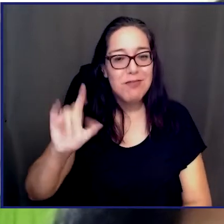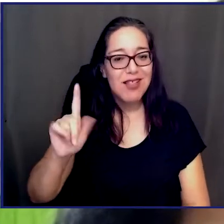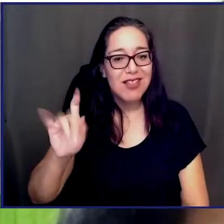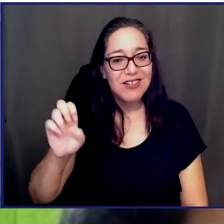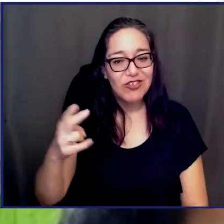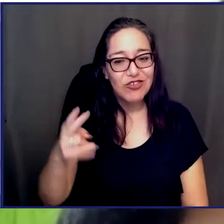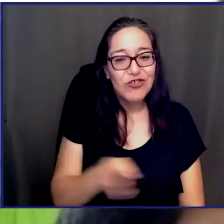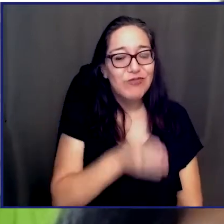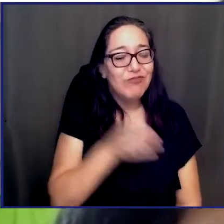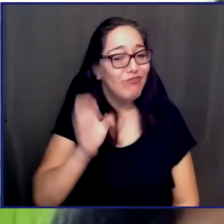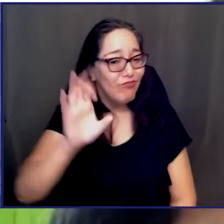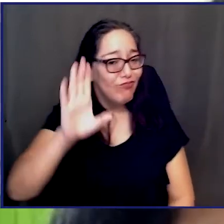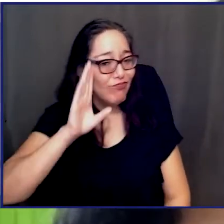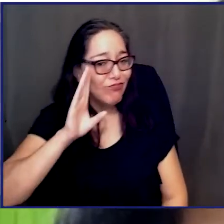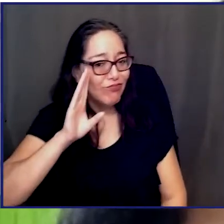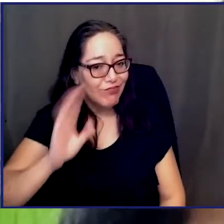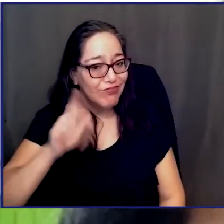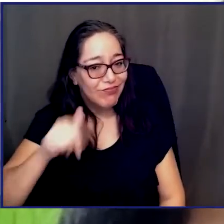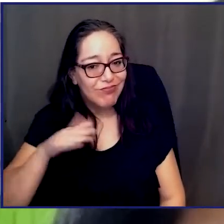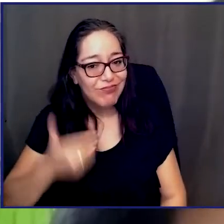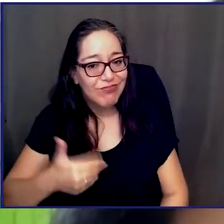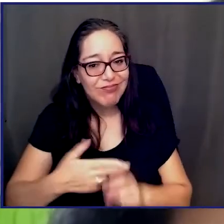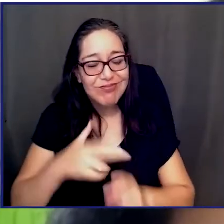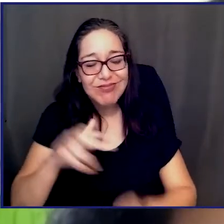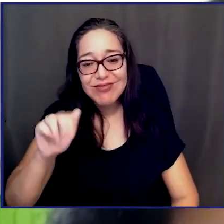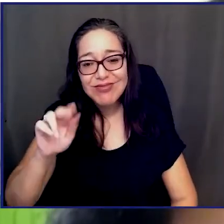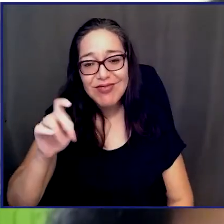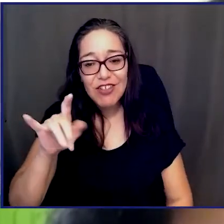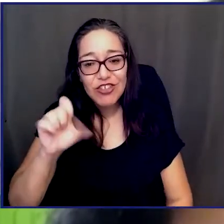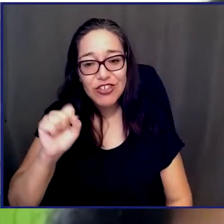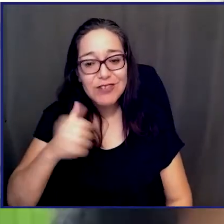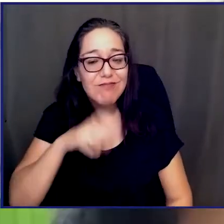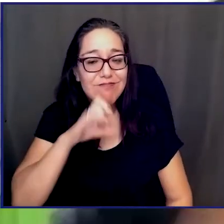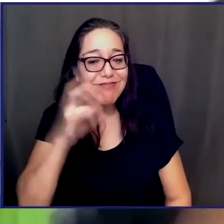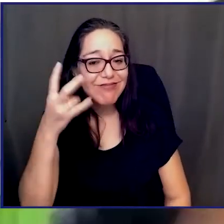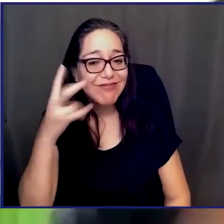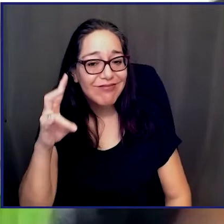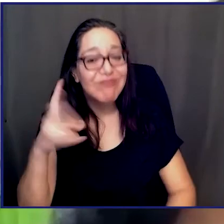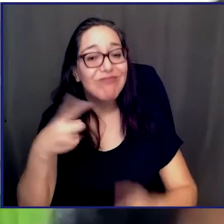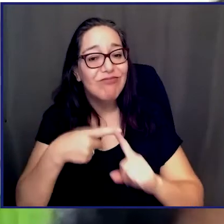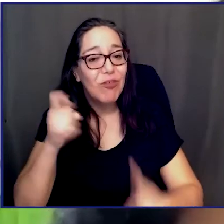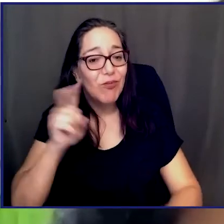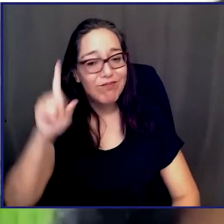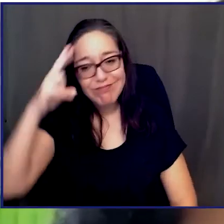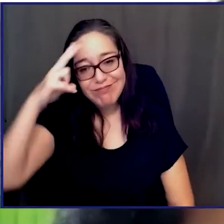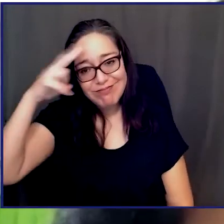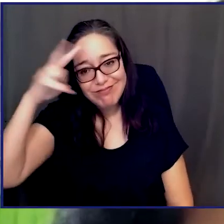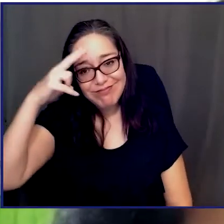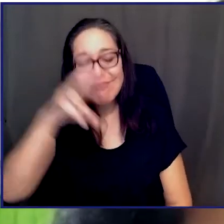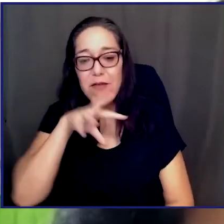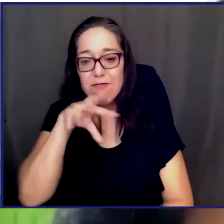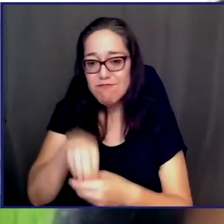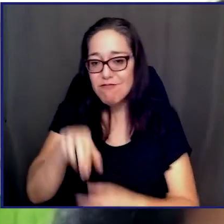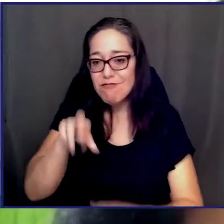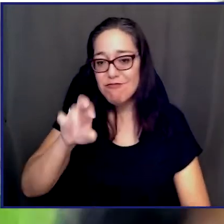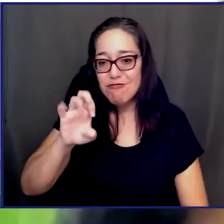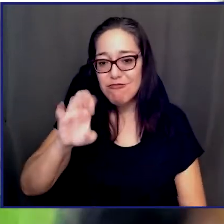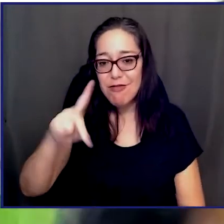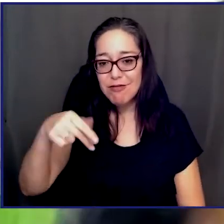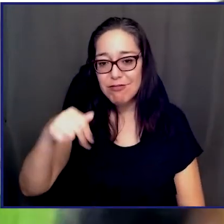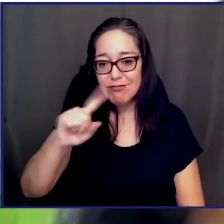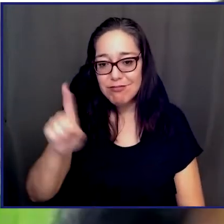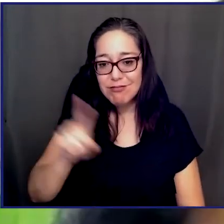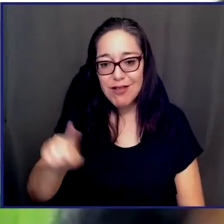Tengo 17 años, soy de México y formo parte de la red Paz MX, una red de